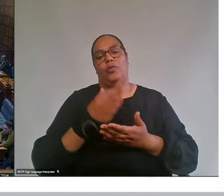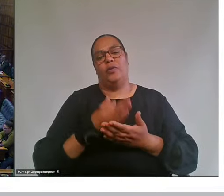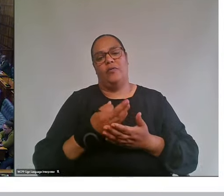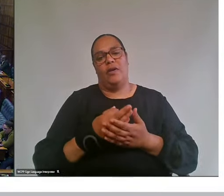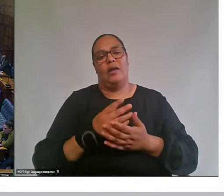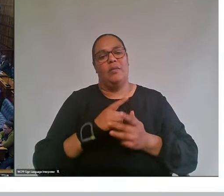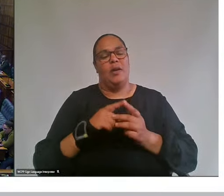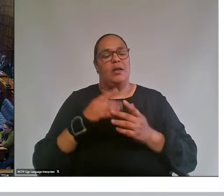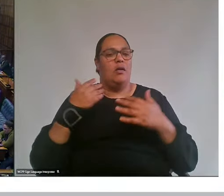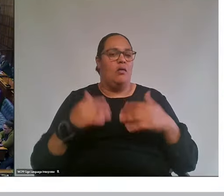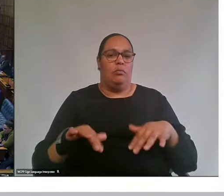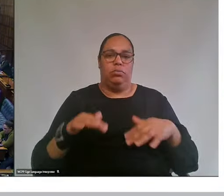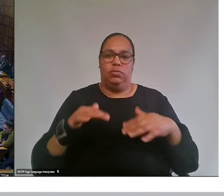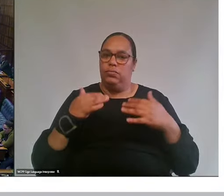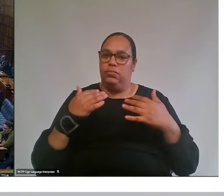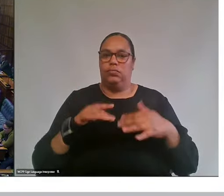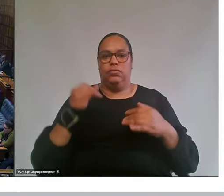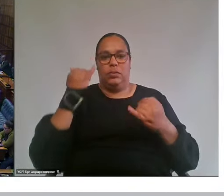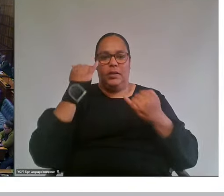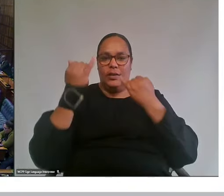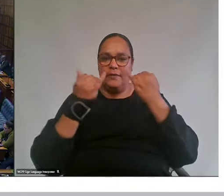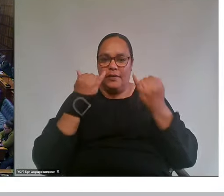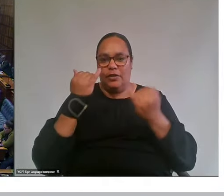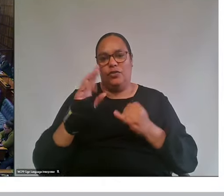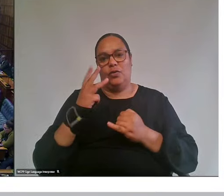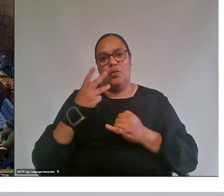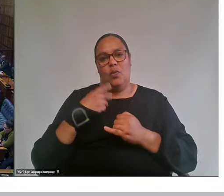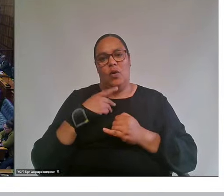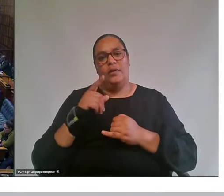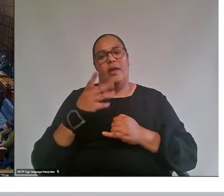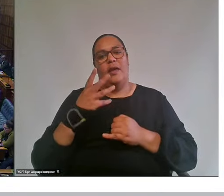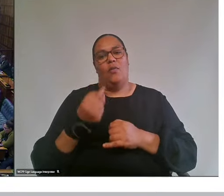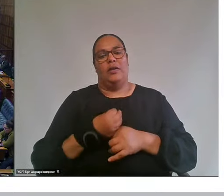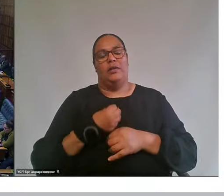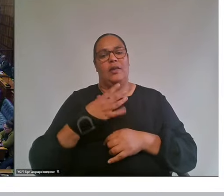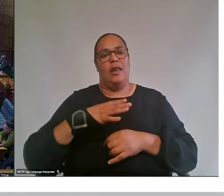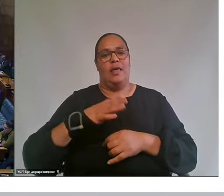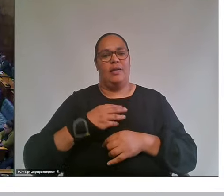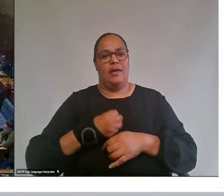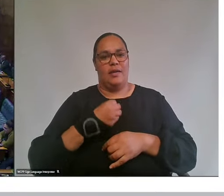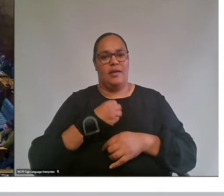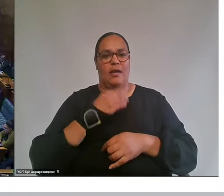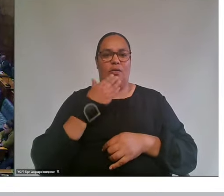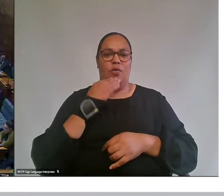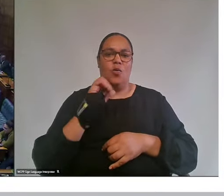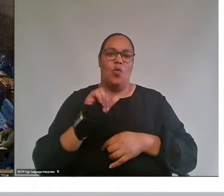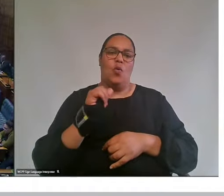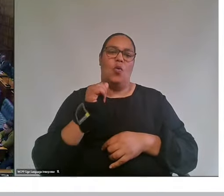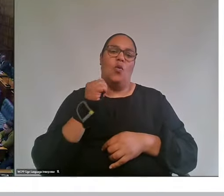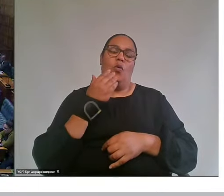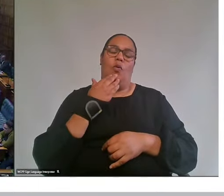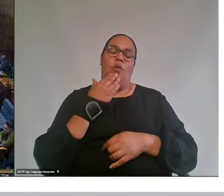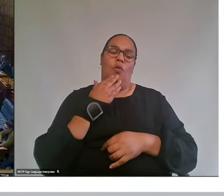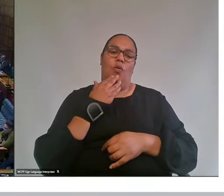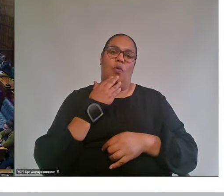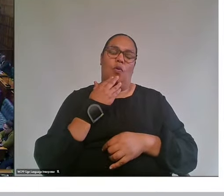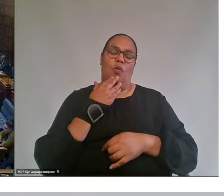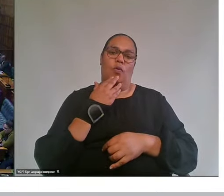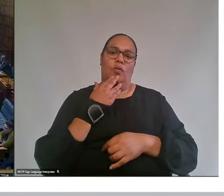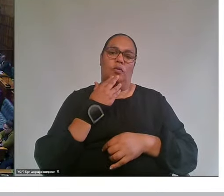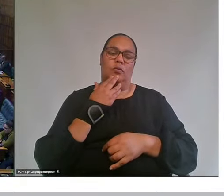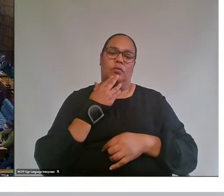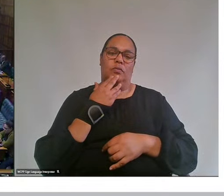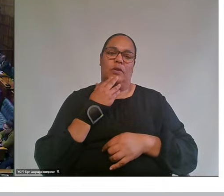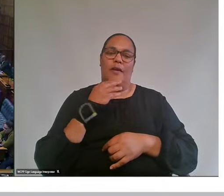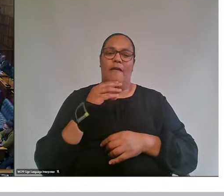were some remarkable Innovations uh there was a young lady for example that uh that takes um Fain